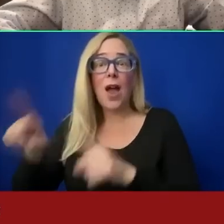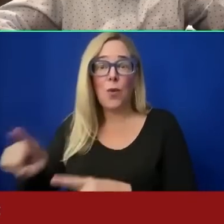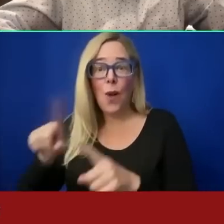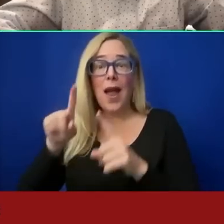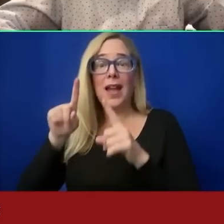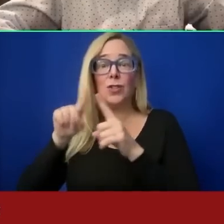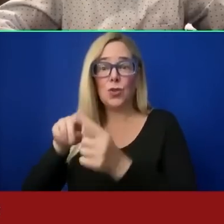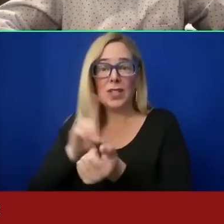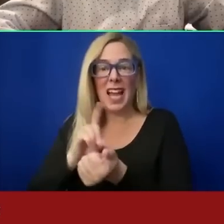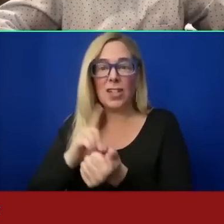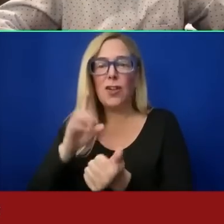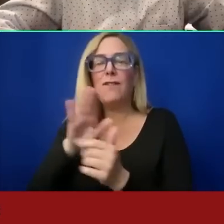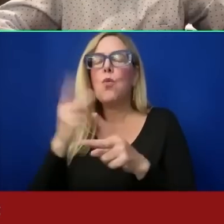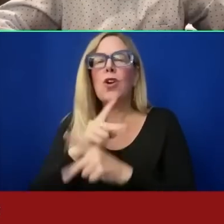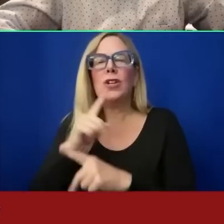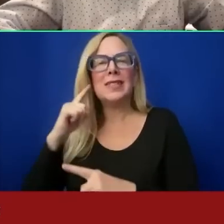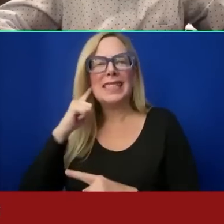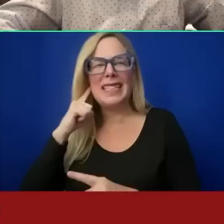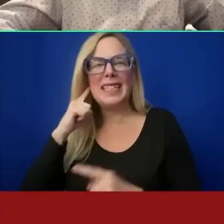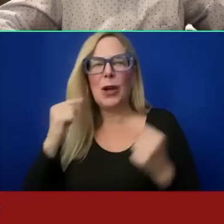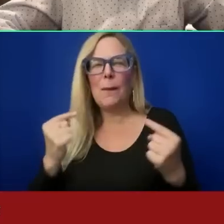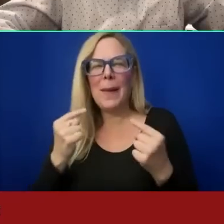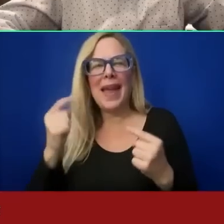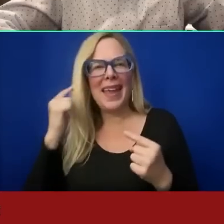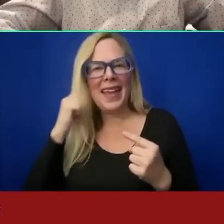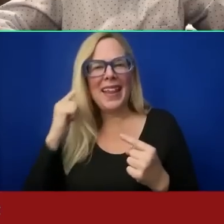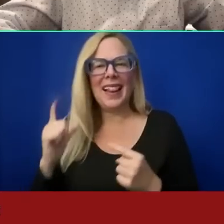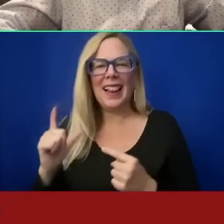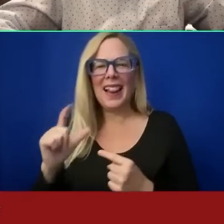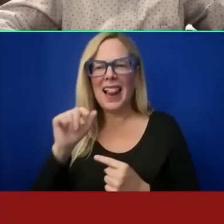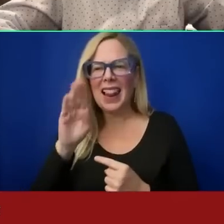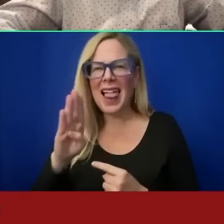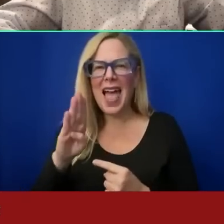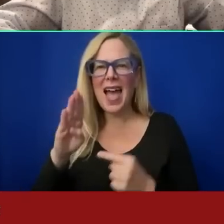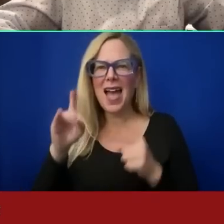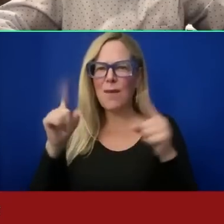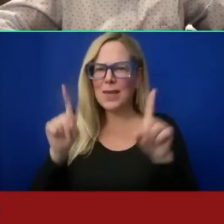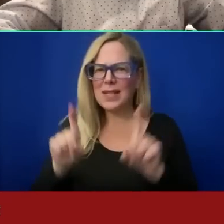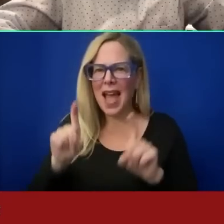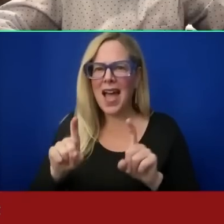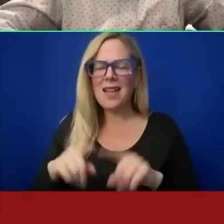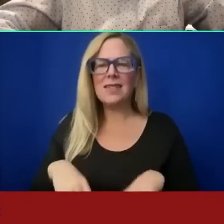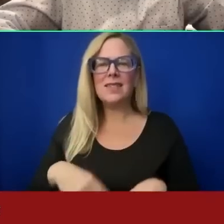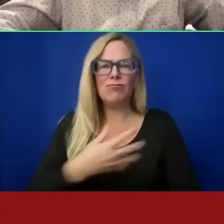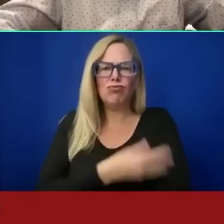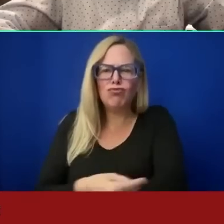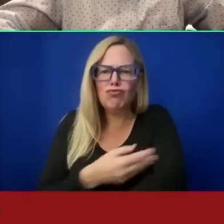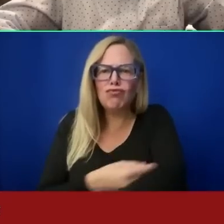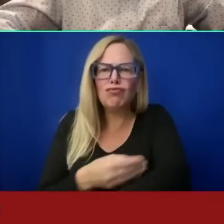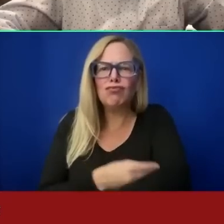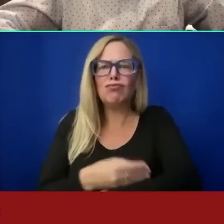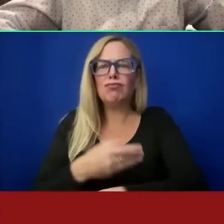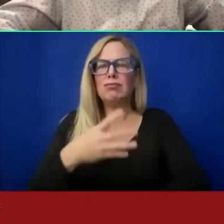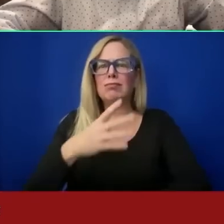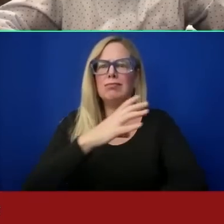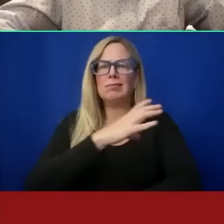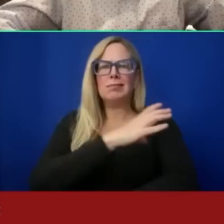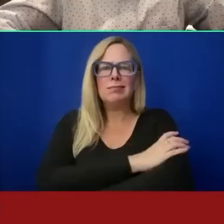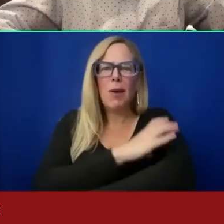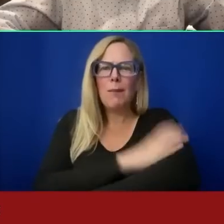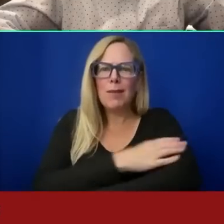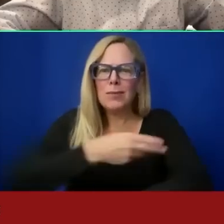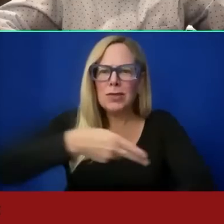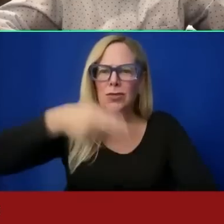in my life. They did a bunch of lab tests and different things, and my lab numbers were concerning, my blood pressure was concerning, and I